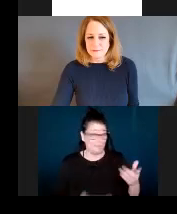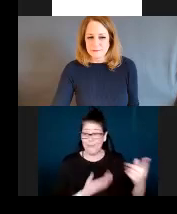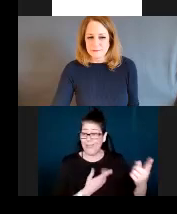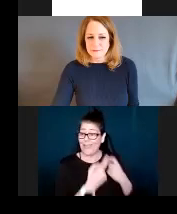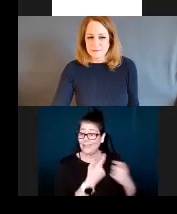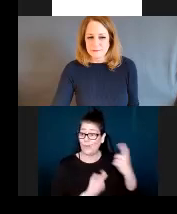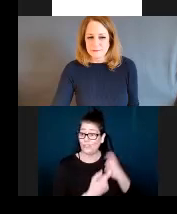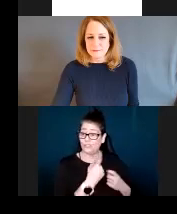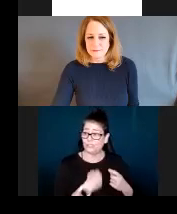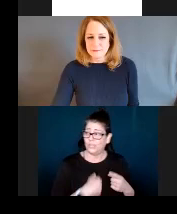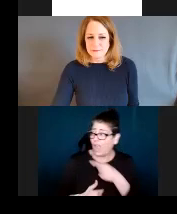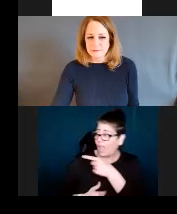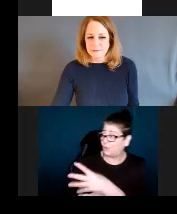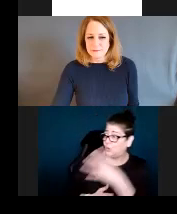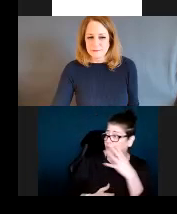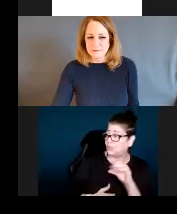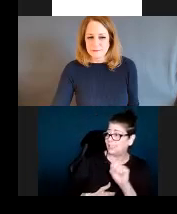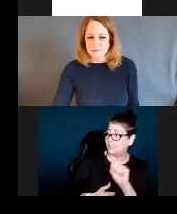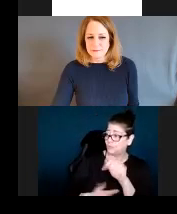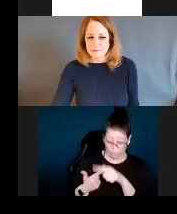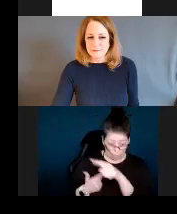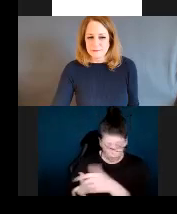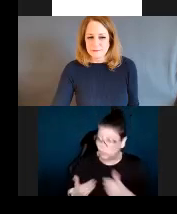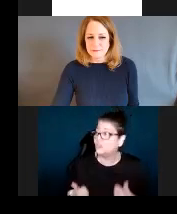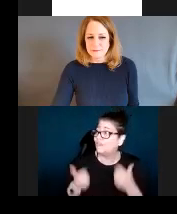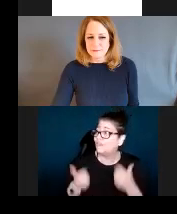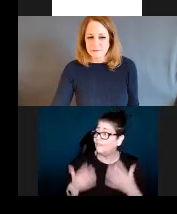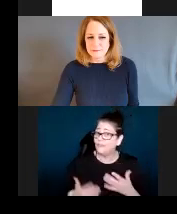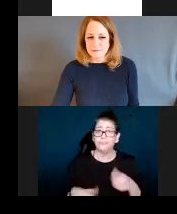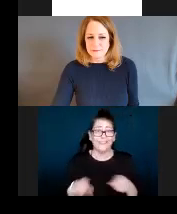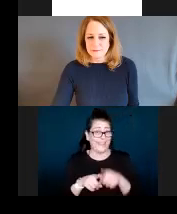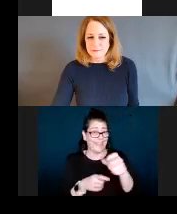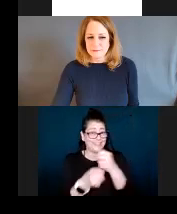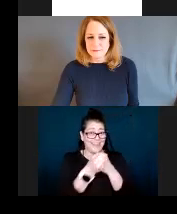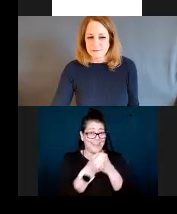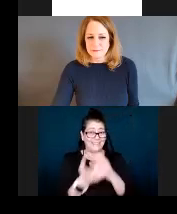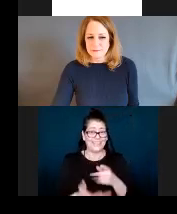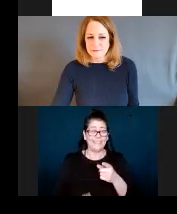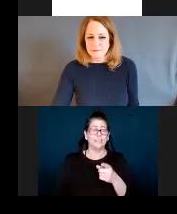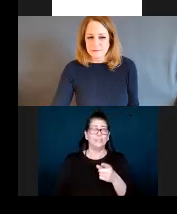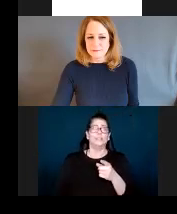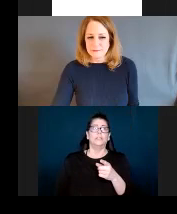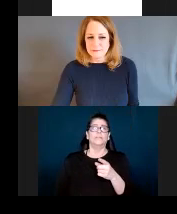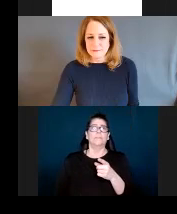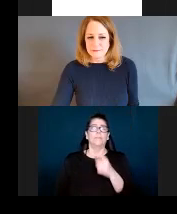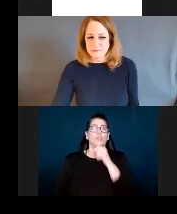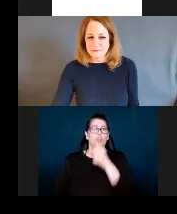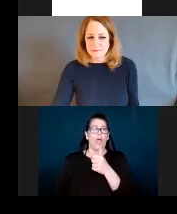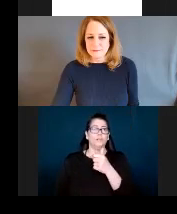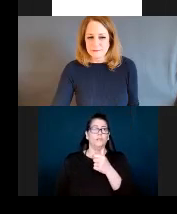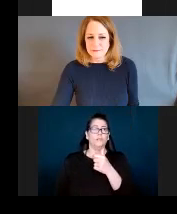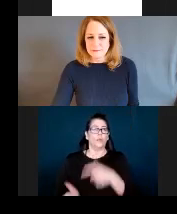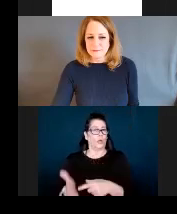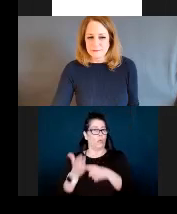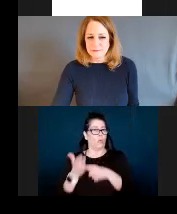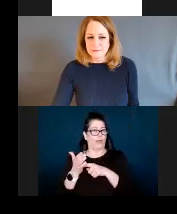yourself. Have you ever been sexually assaulted? Are you a survivor of sexual assault? As an advocate, you're not obligated to answer those